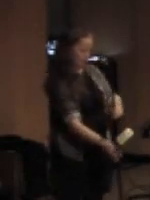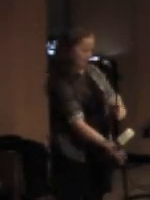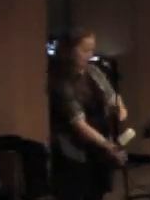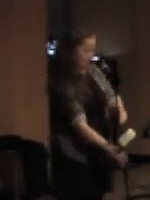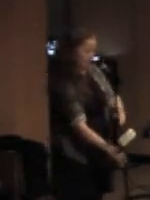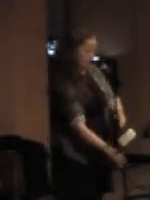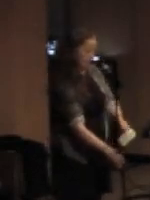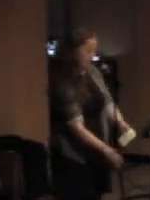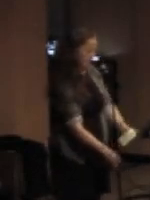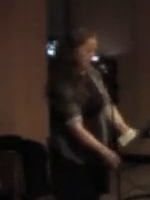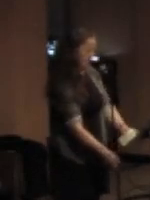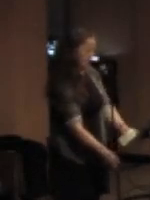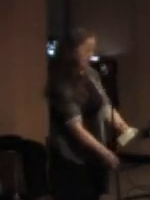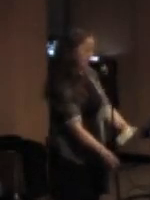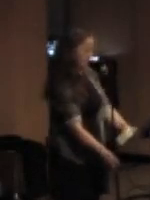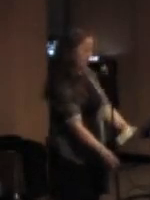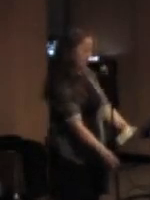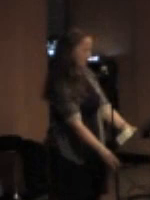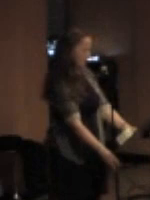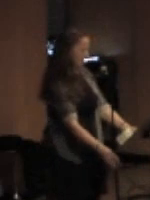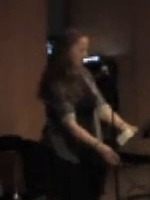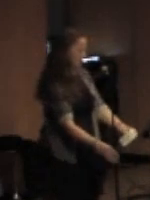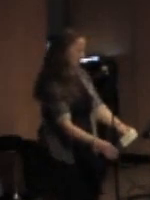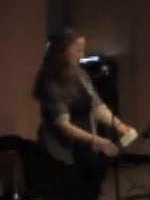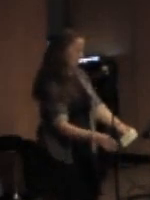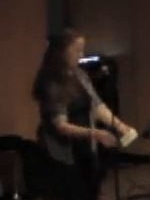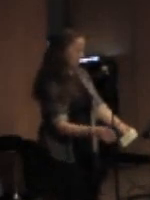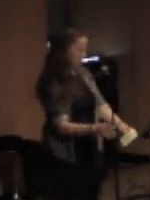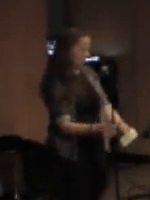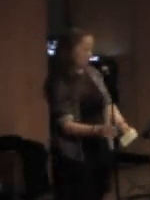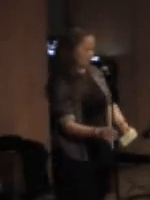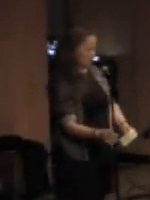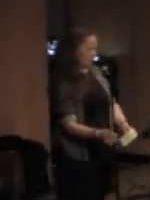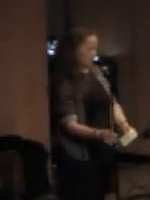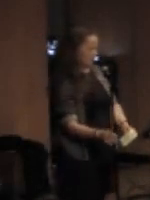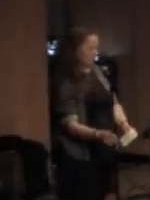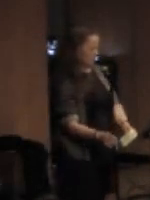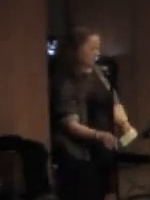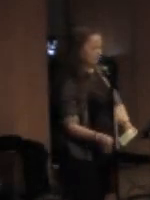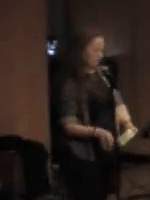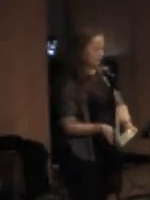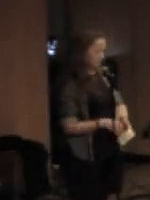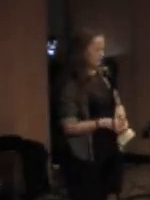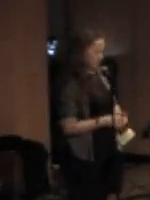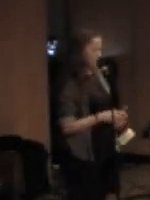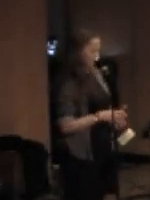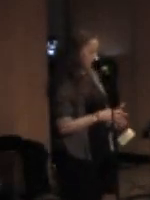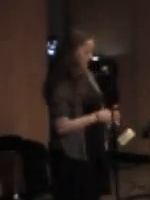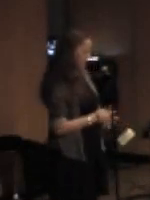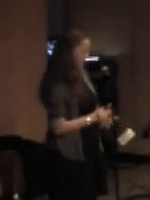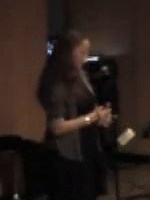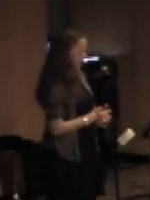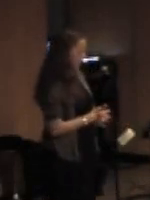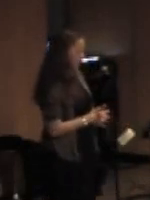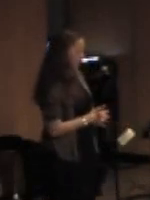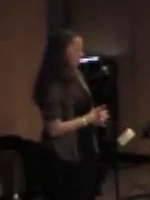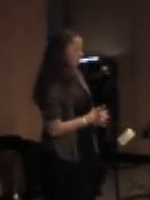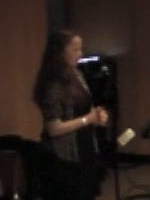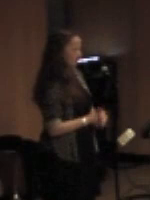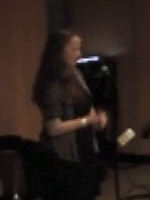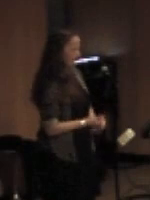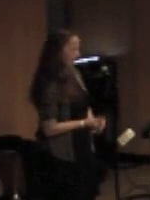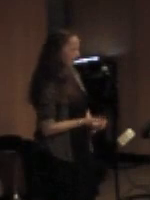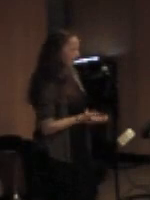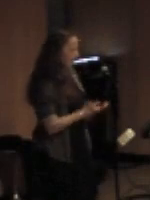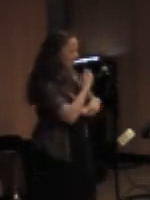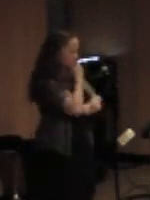tomorrow or another day and pick up all the other stuff okay she nods she goes over and takes the brass dish she had put